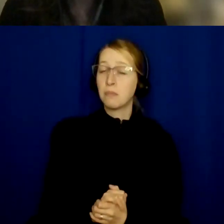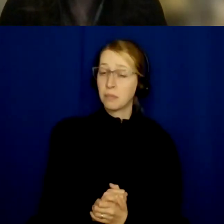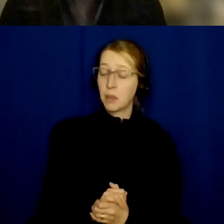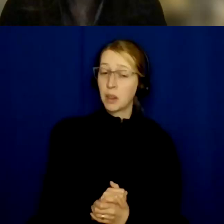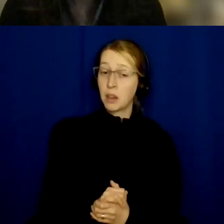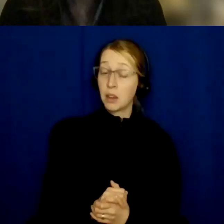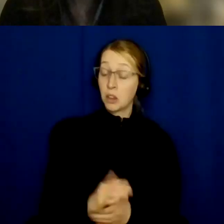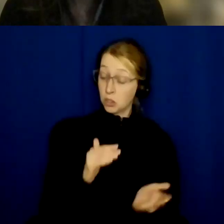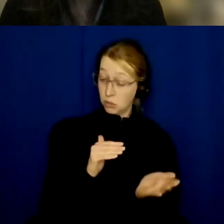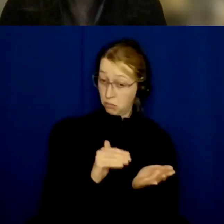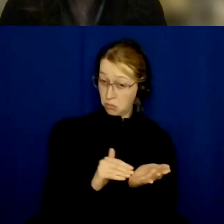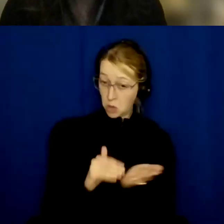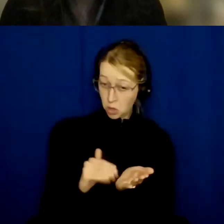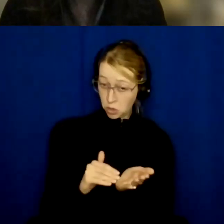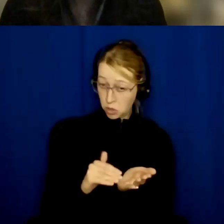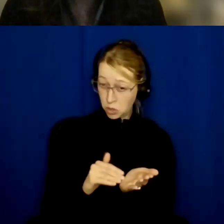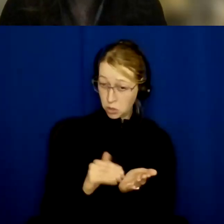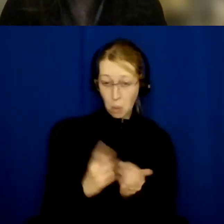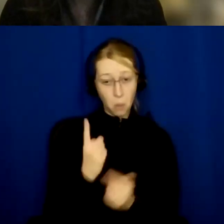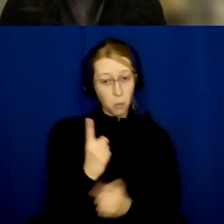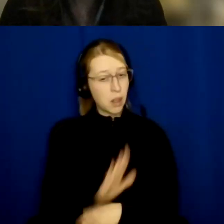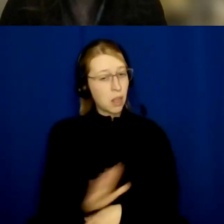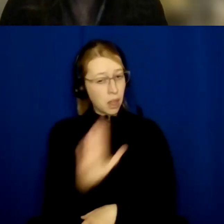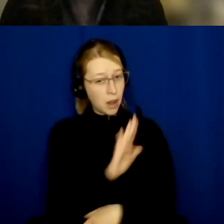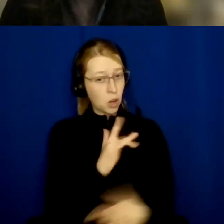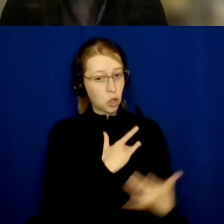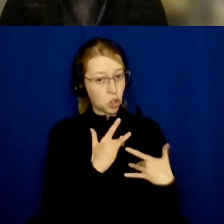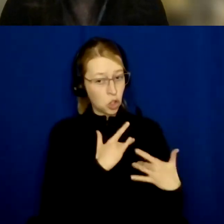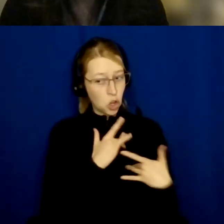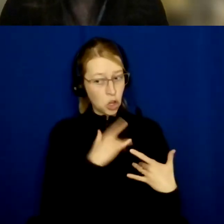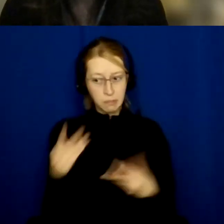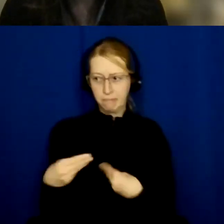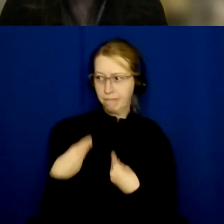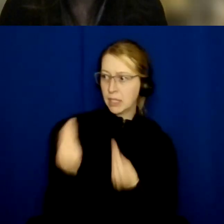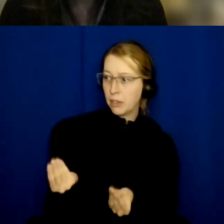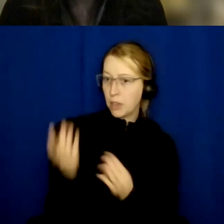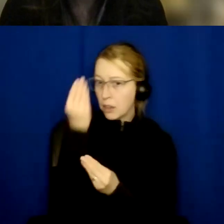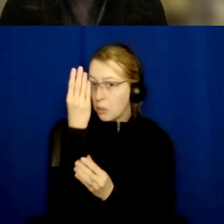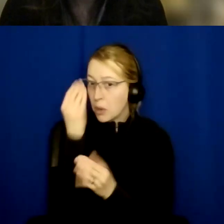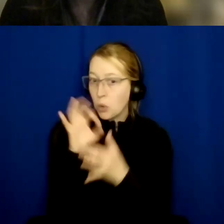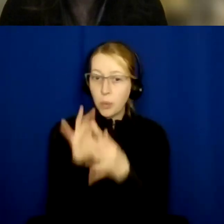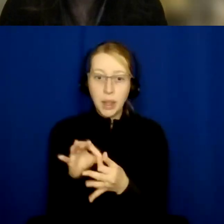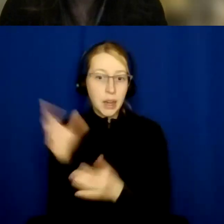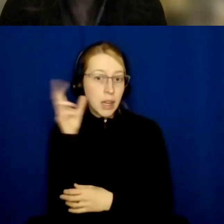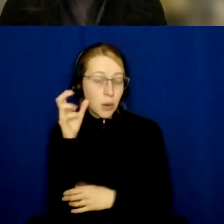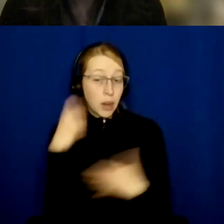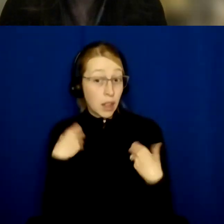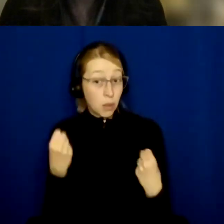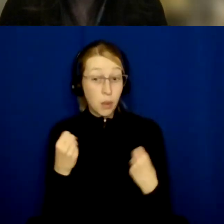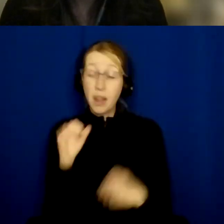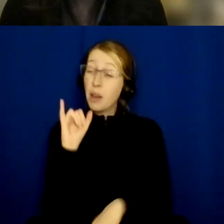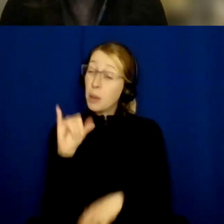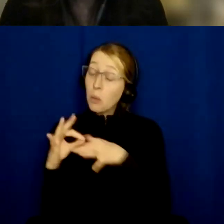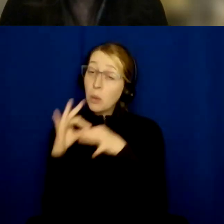had about giving information on hearing health due to what kind of education they